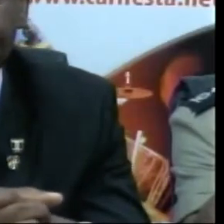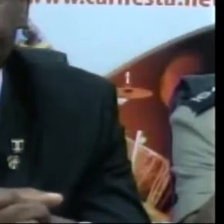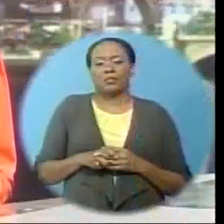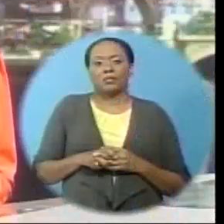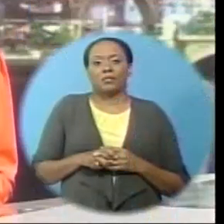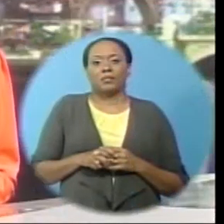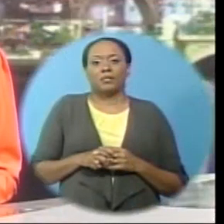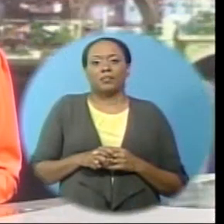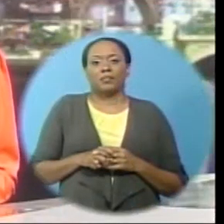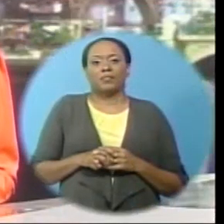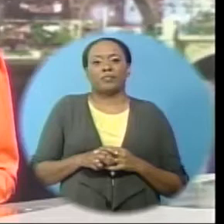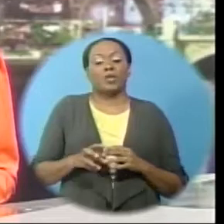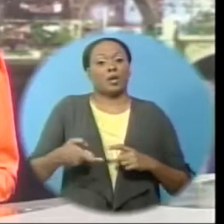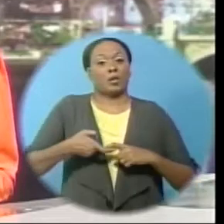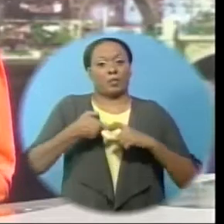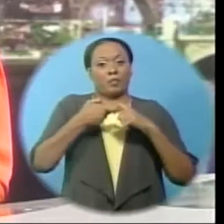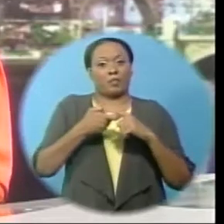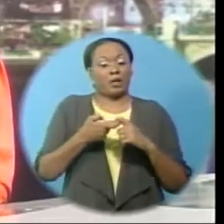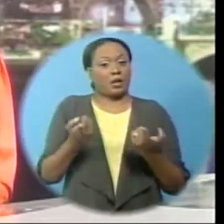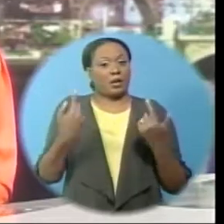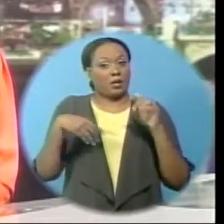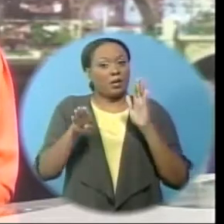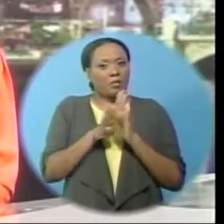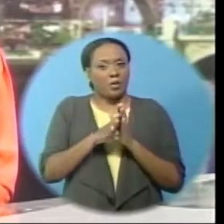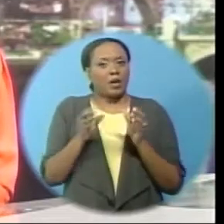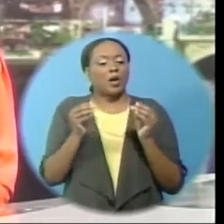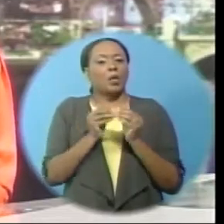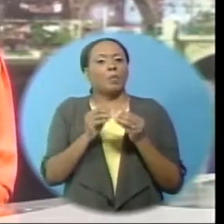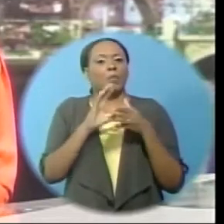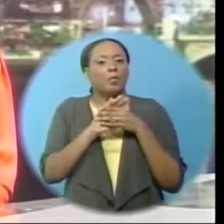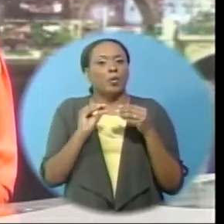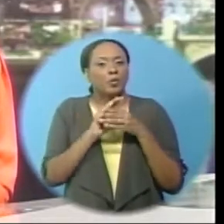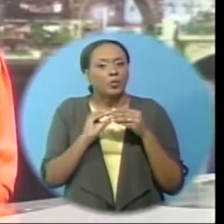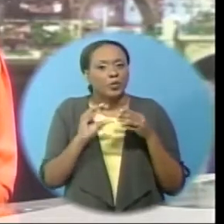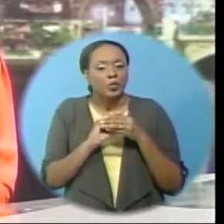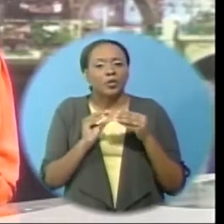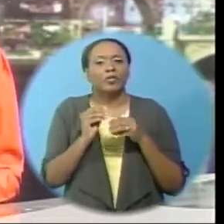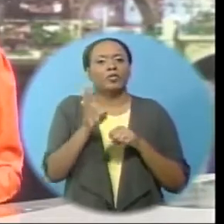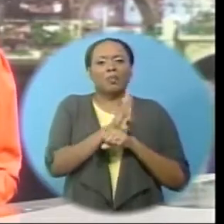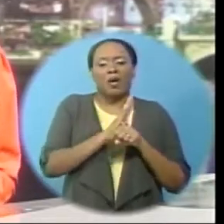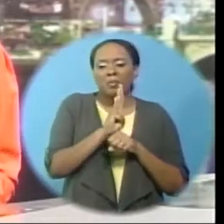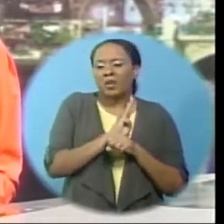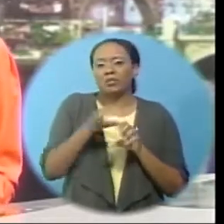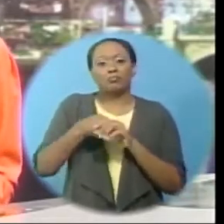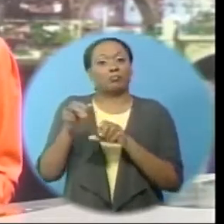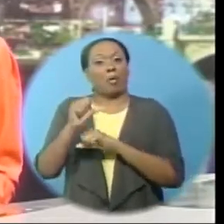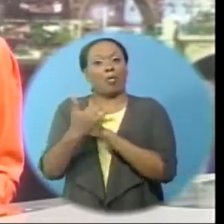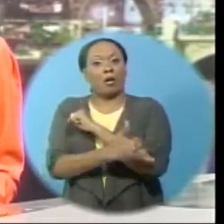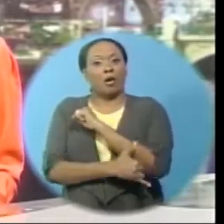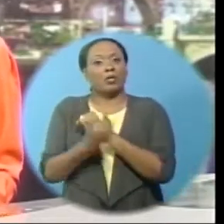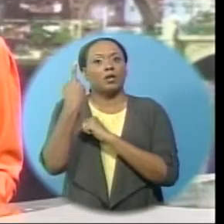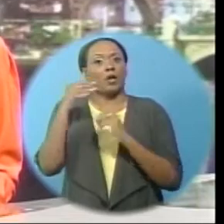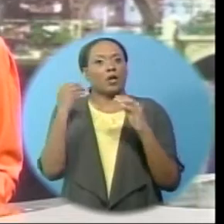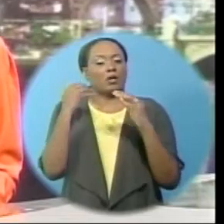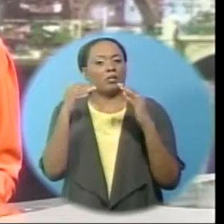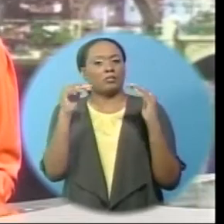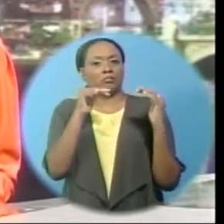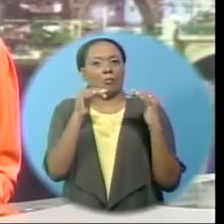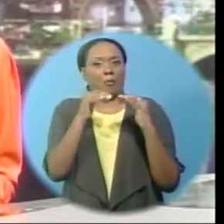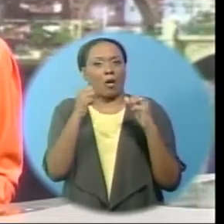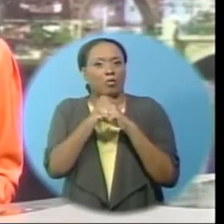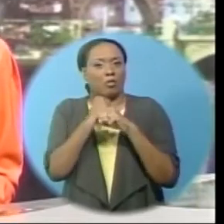program. We'll take a break here, but when we come back, we'll tell you about Barbados joining other countries in the region to fight youth